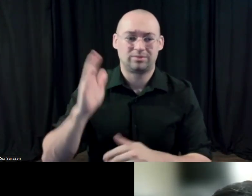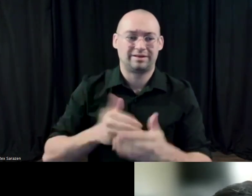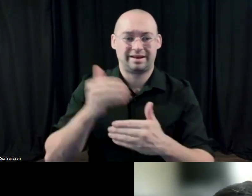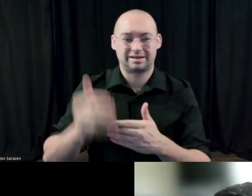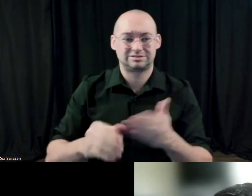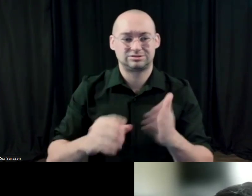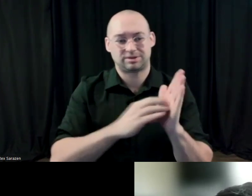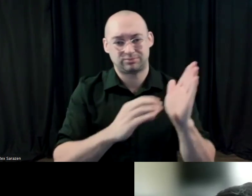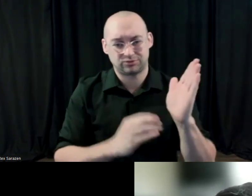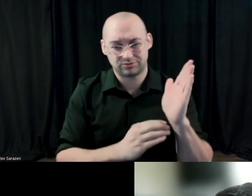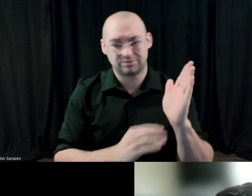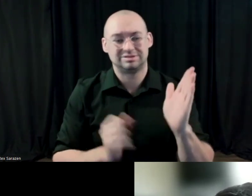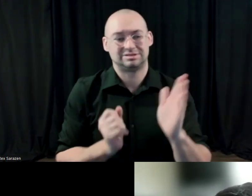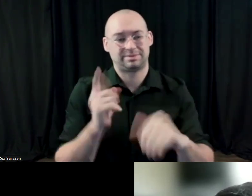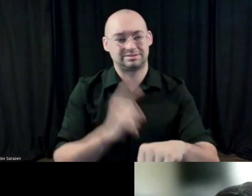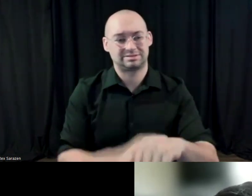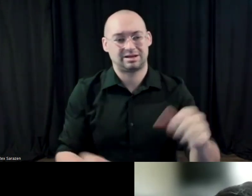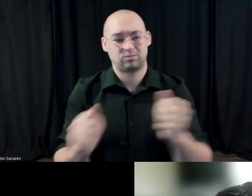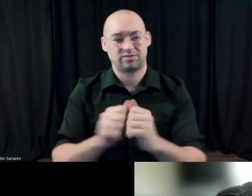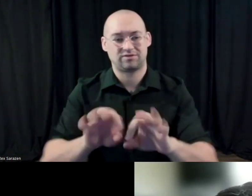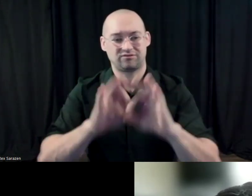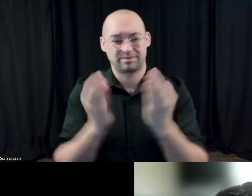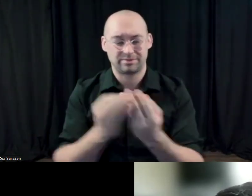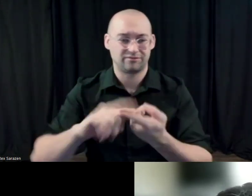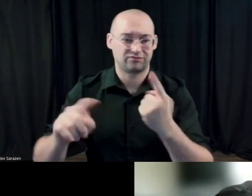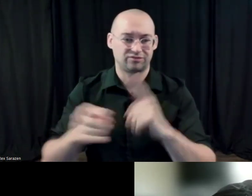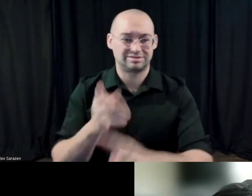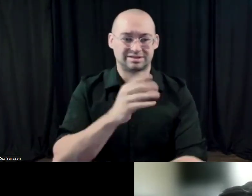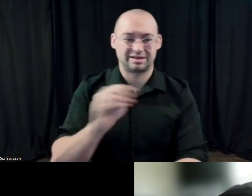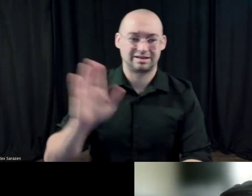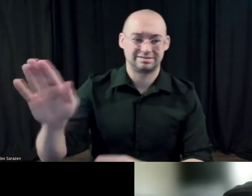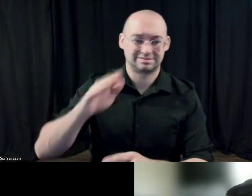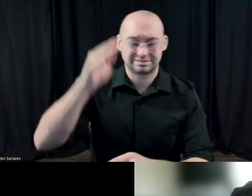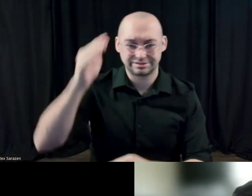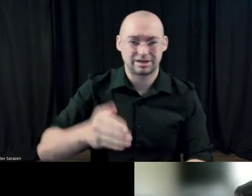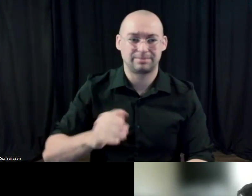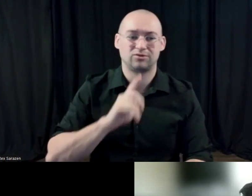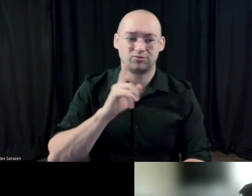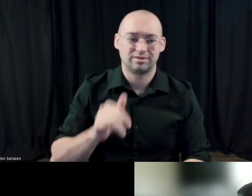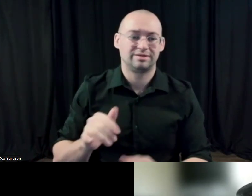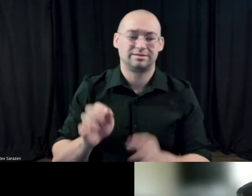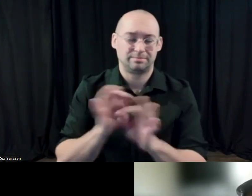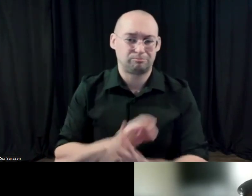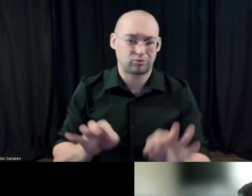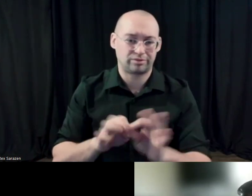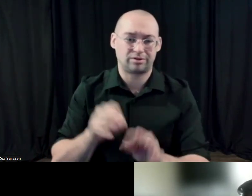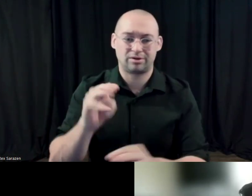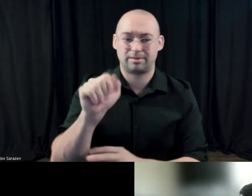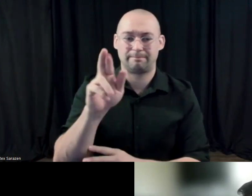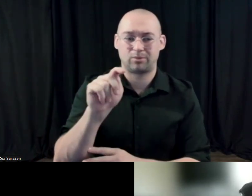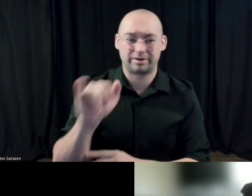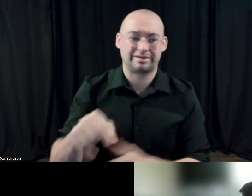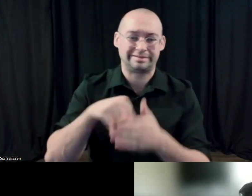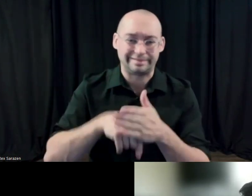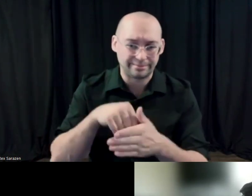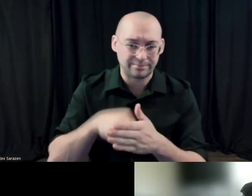with his family and friends, and especially his son, will be absolutely priceless. Marty, deep